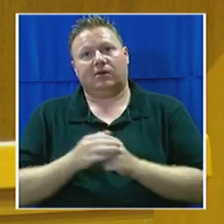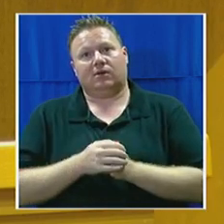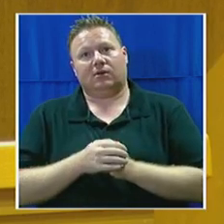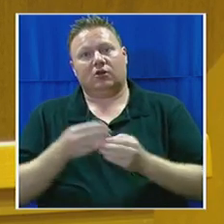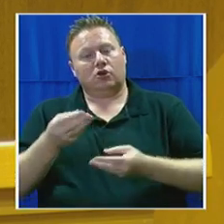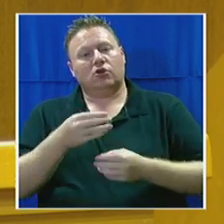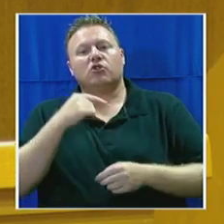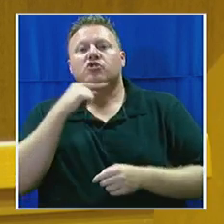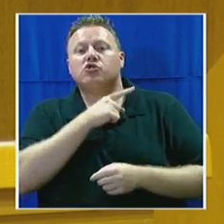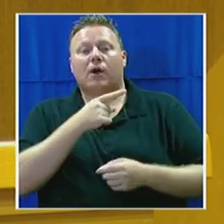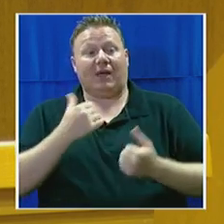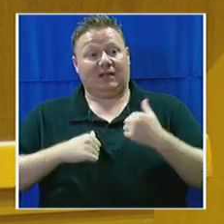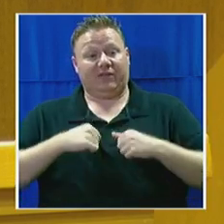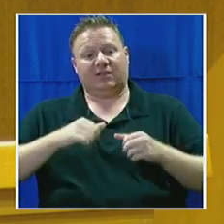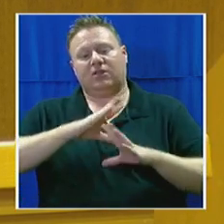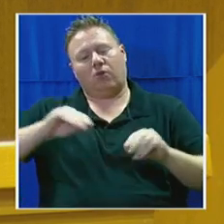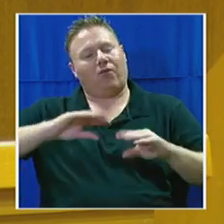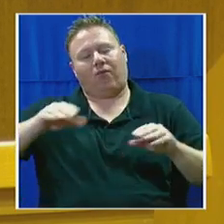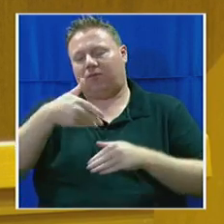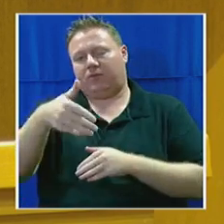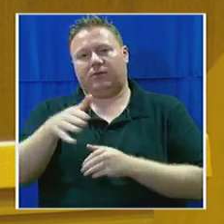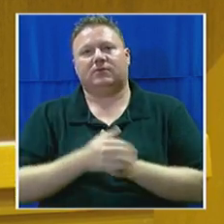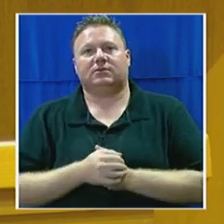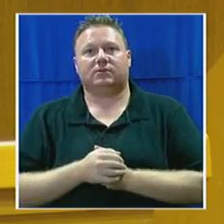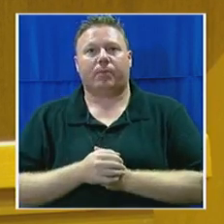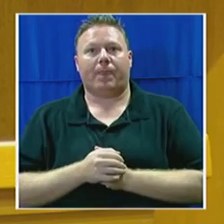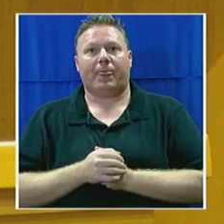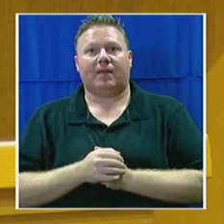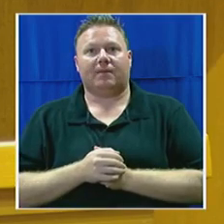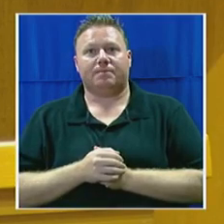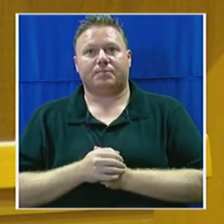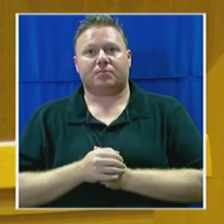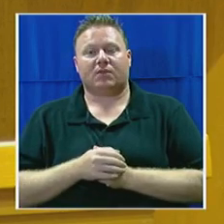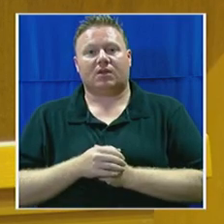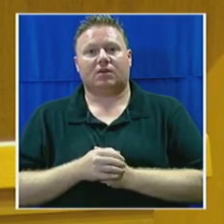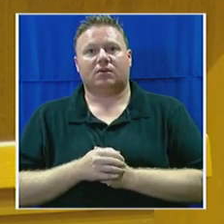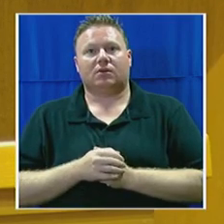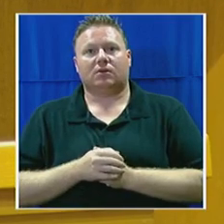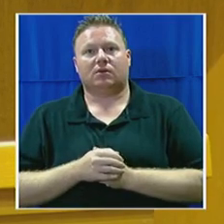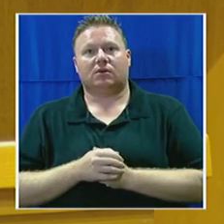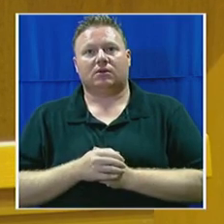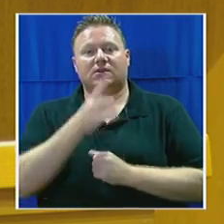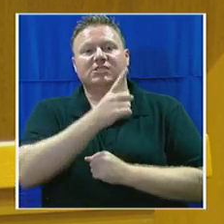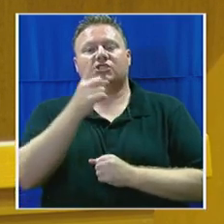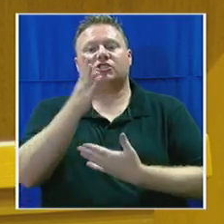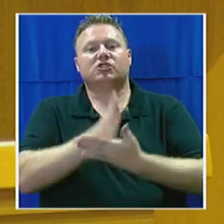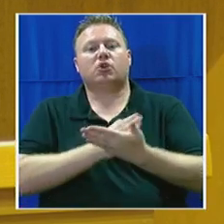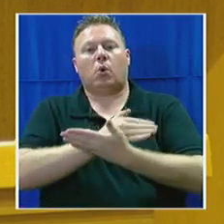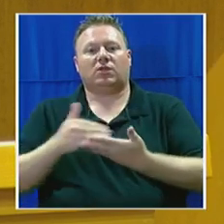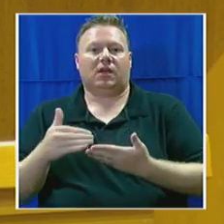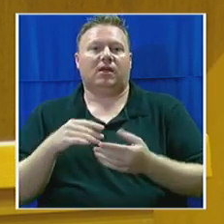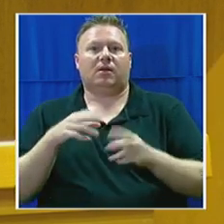corrupt activities that may take place in that municipalities. Again, at least once a quarter, that committee must monitor